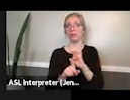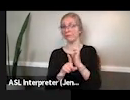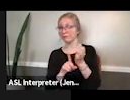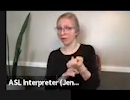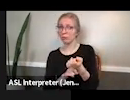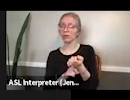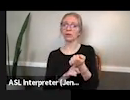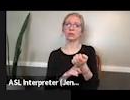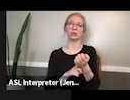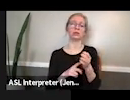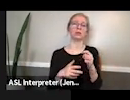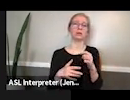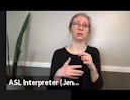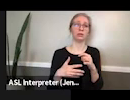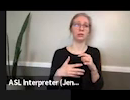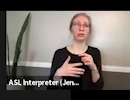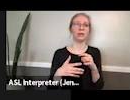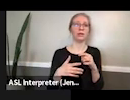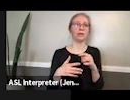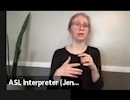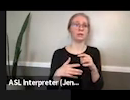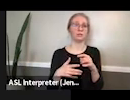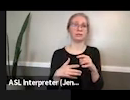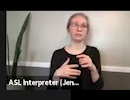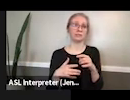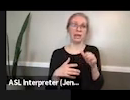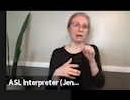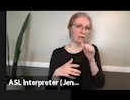are removed from your physical